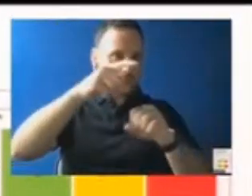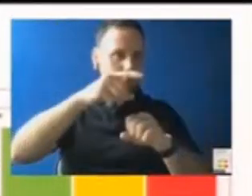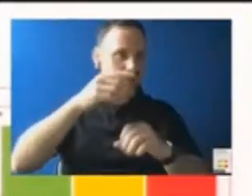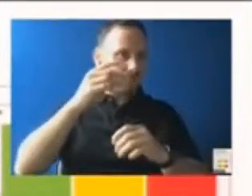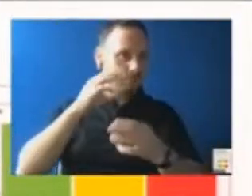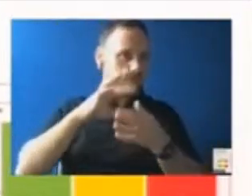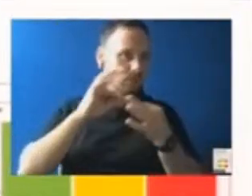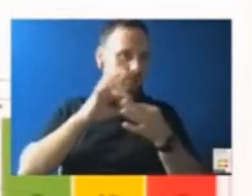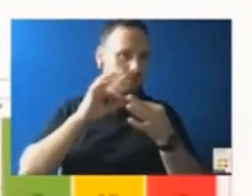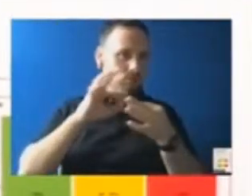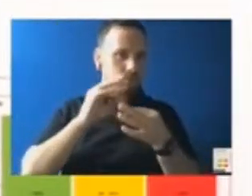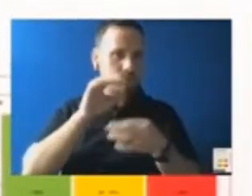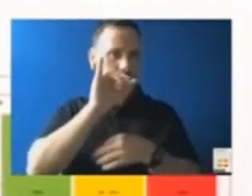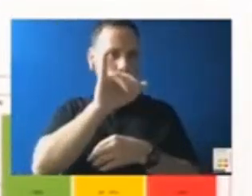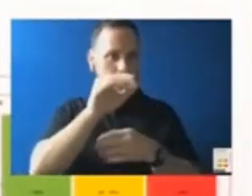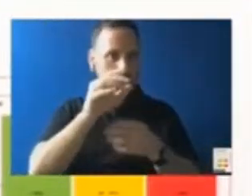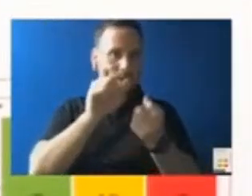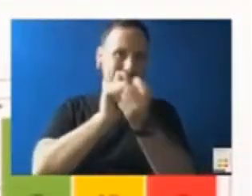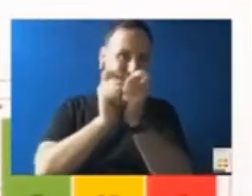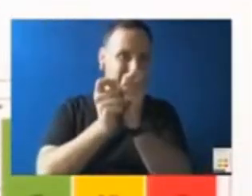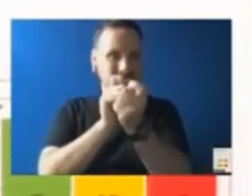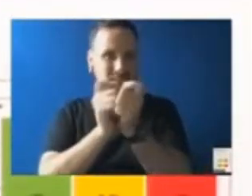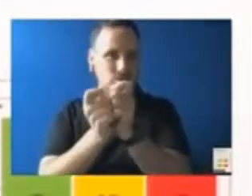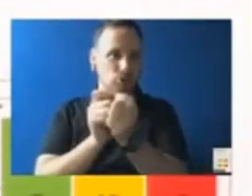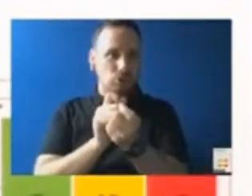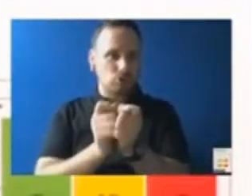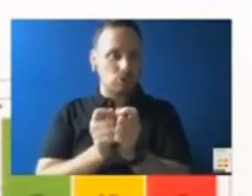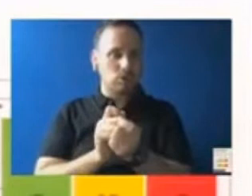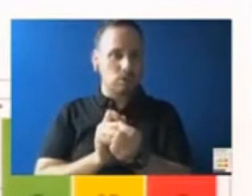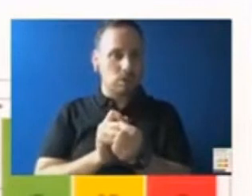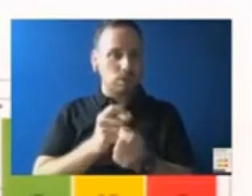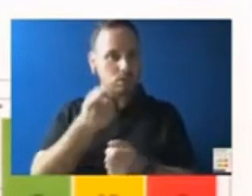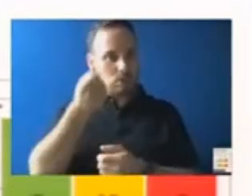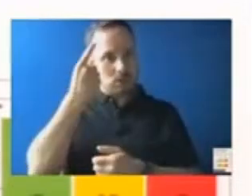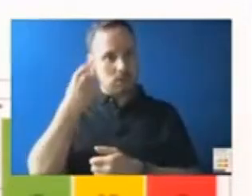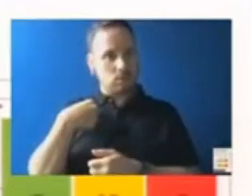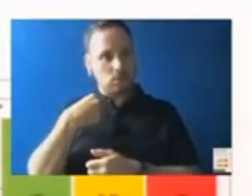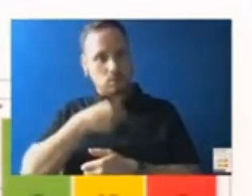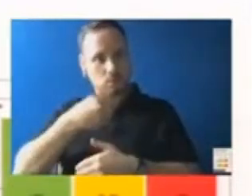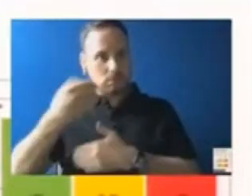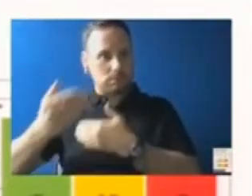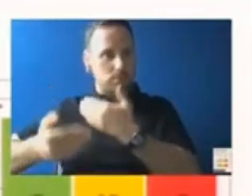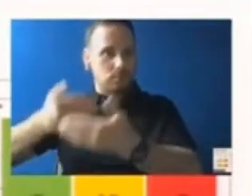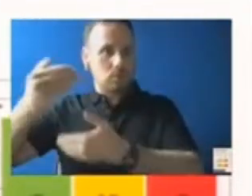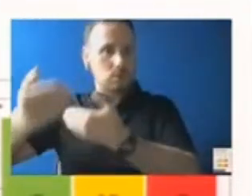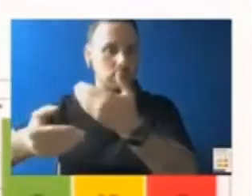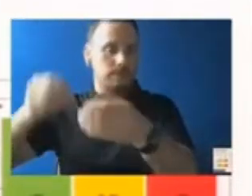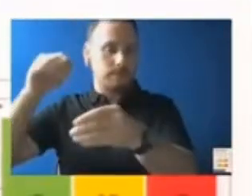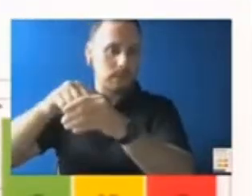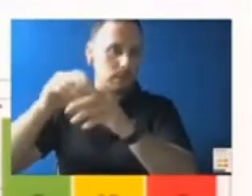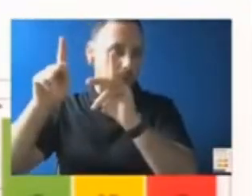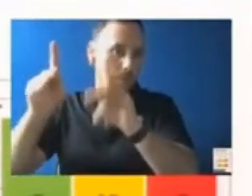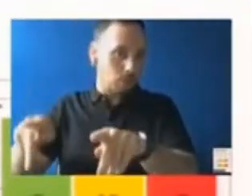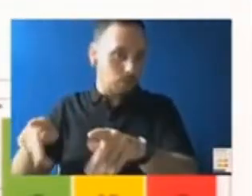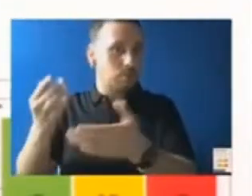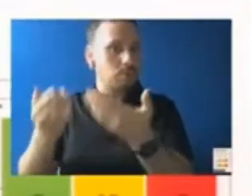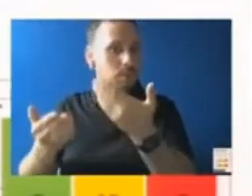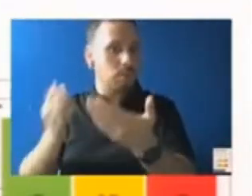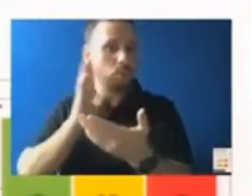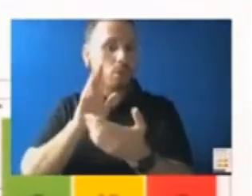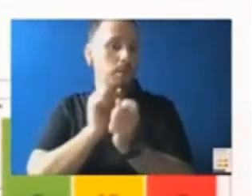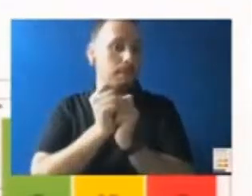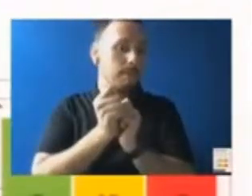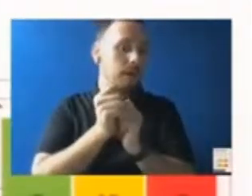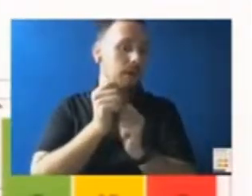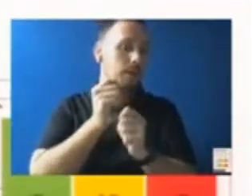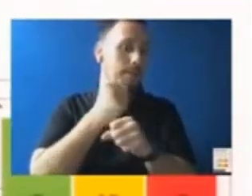we may, in fact, as we progress towards in-person instruction and move in that way, we may end up making some minor changes